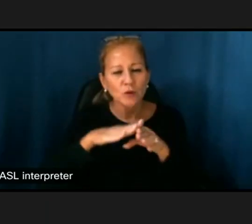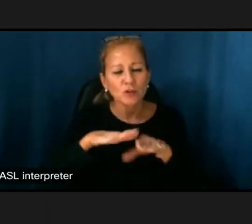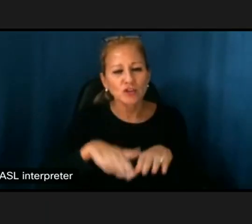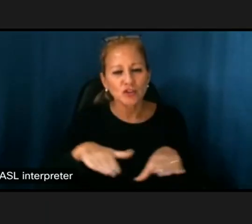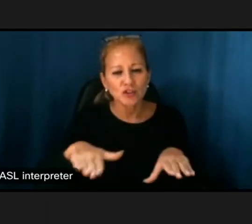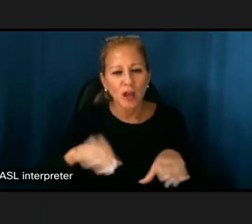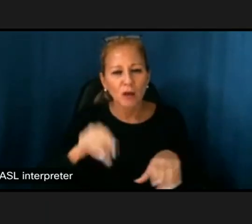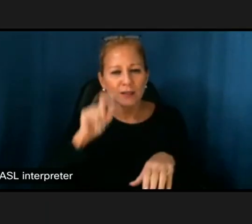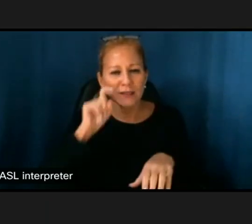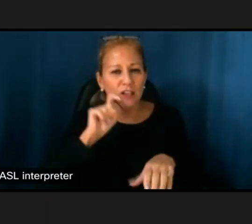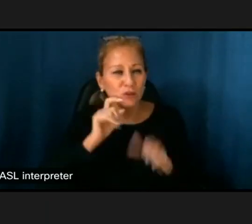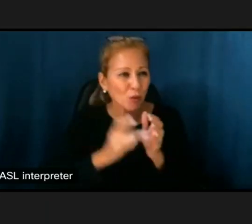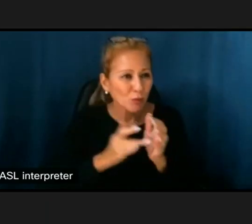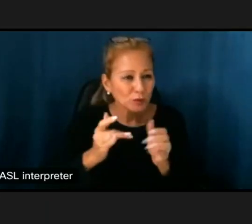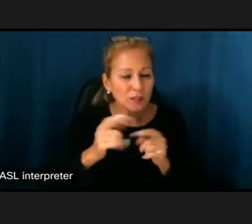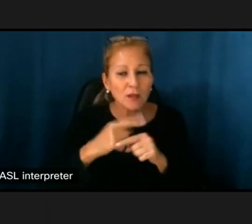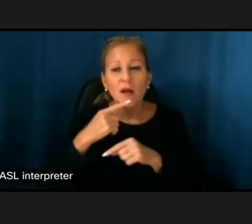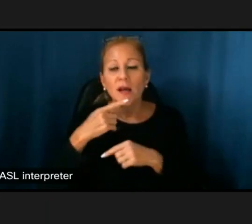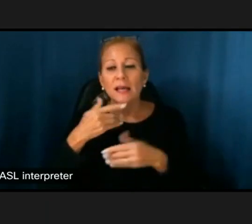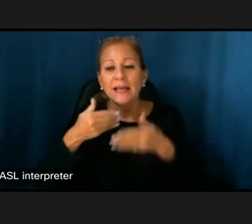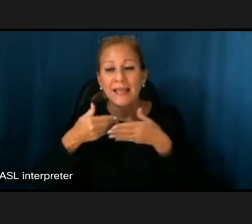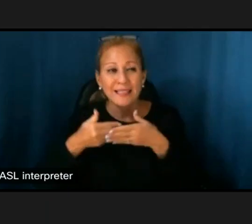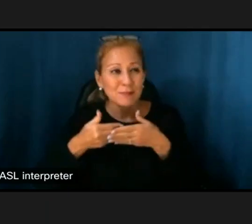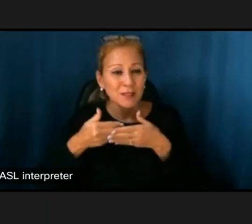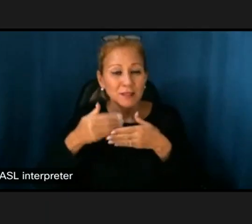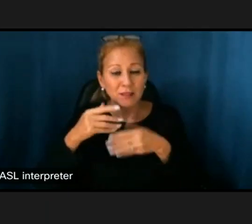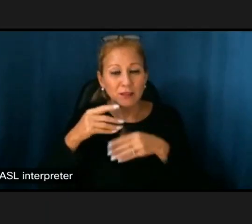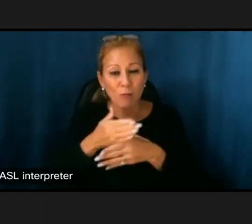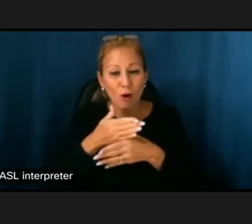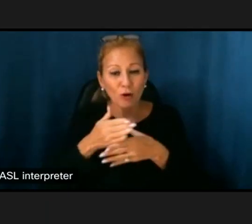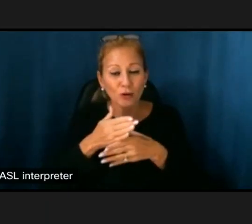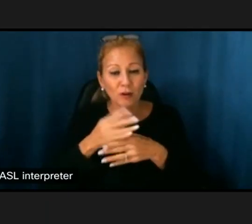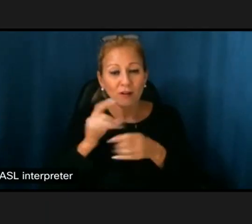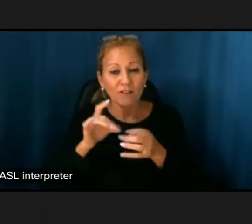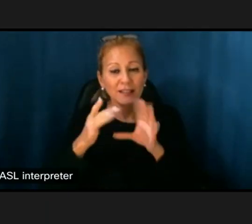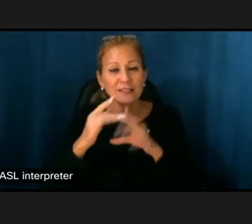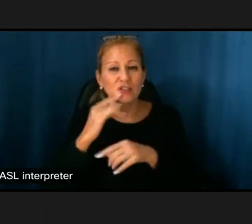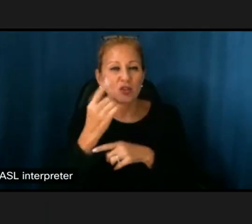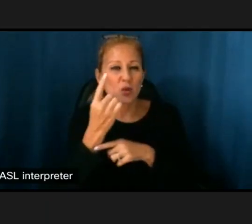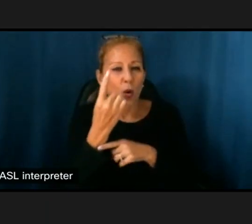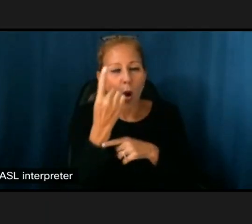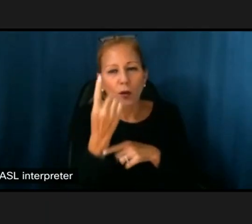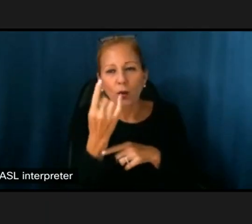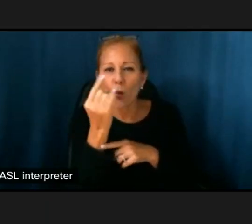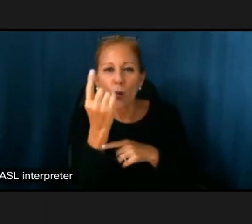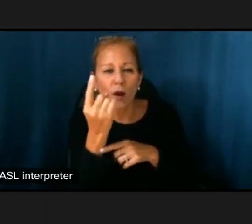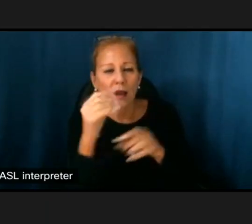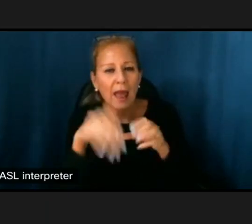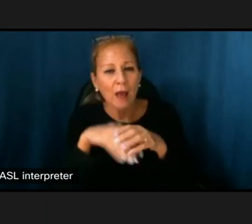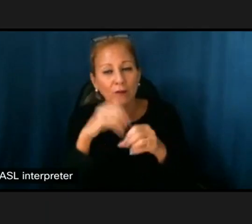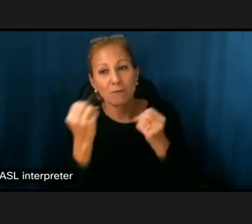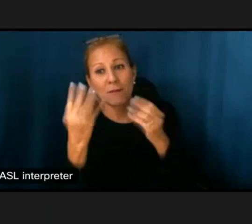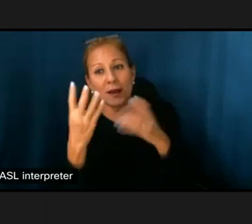that intimate partner violence is many times only one of many kinds of harms that survivors